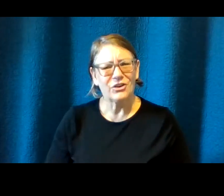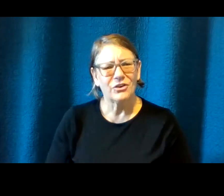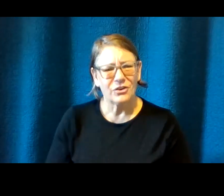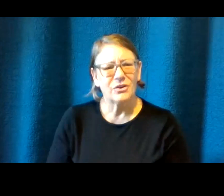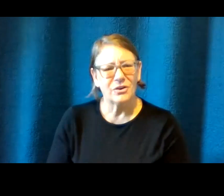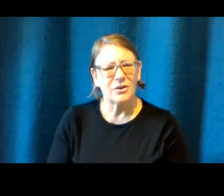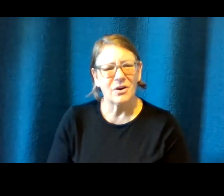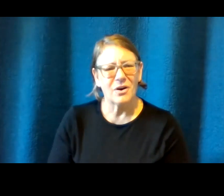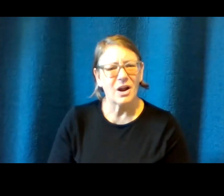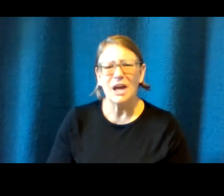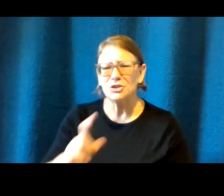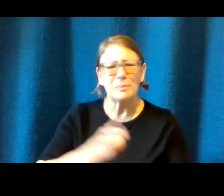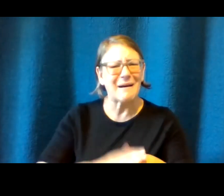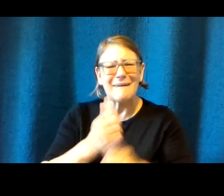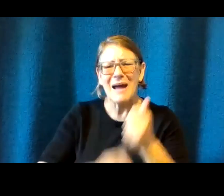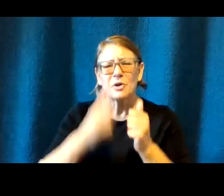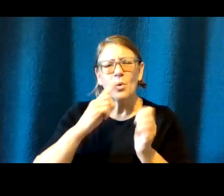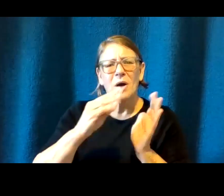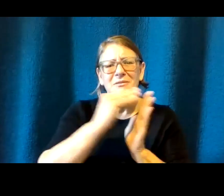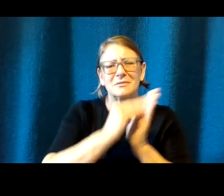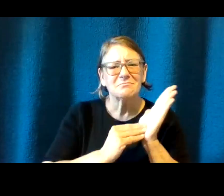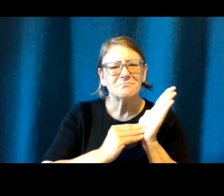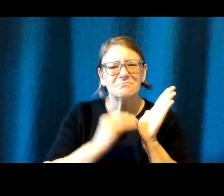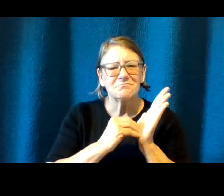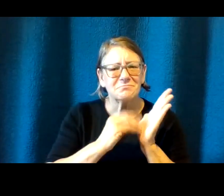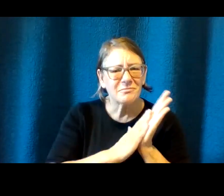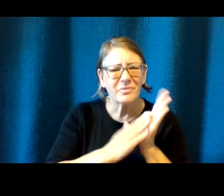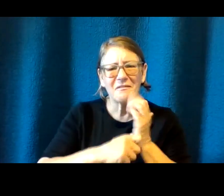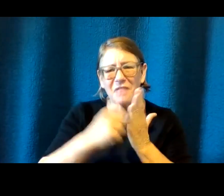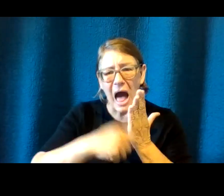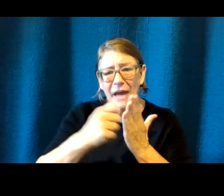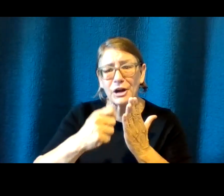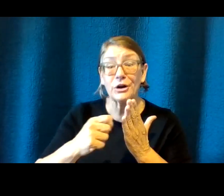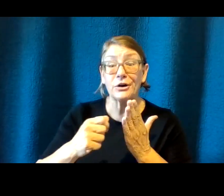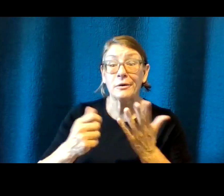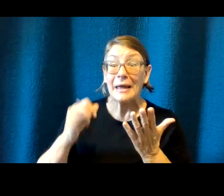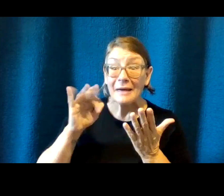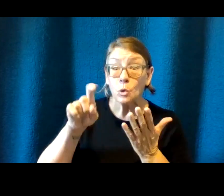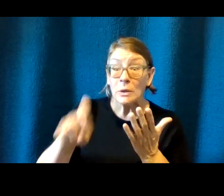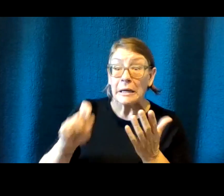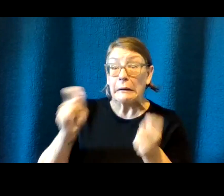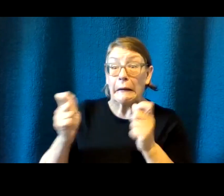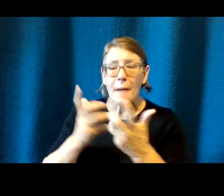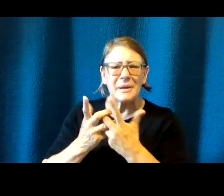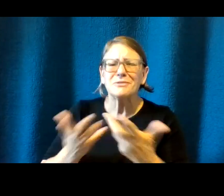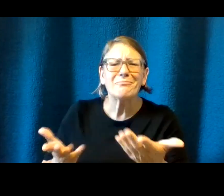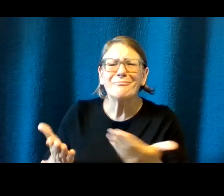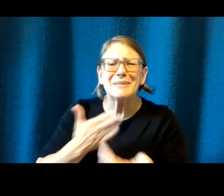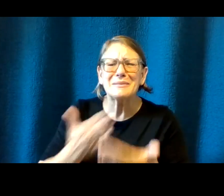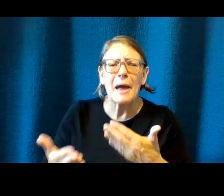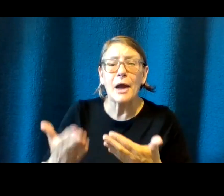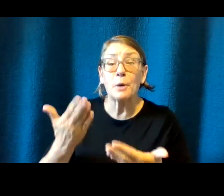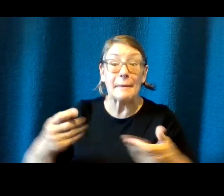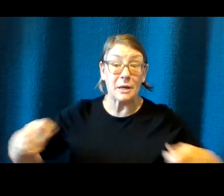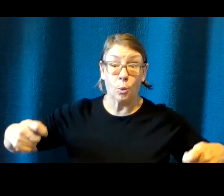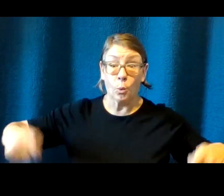put right on their flyers, right on their advertisements, that if you need an accommodation, you know, whether it's you know, people think about